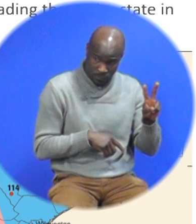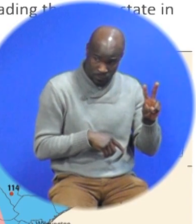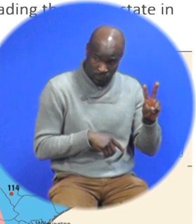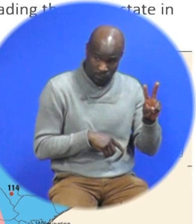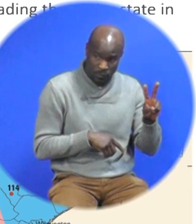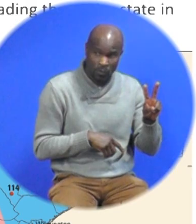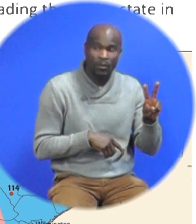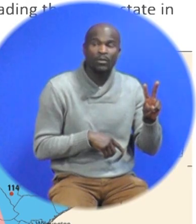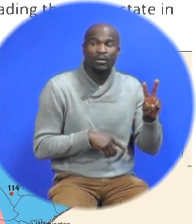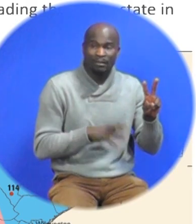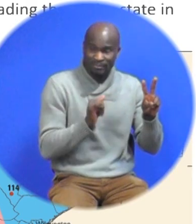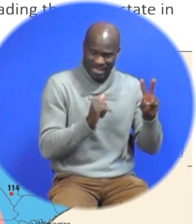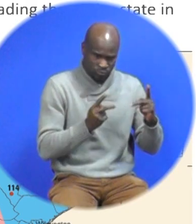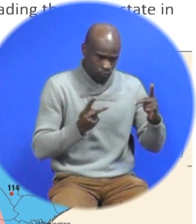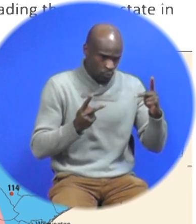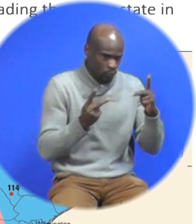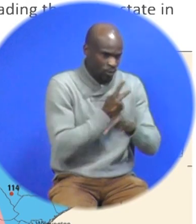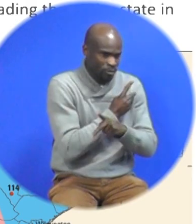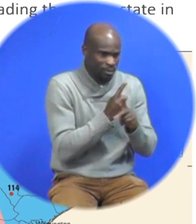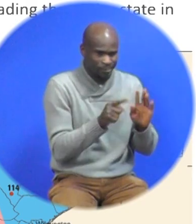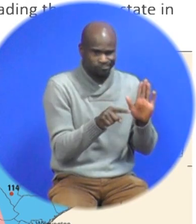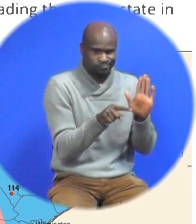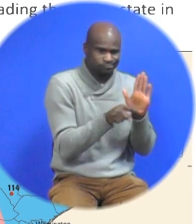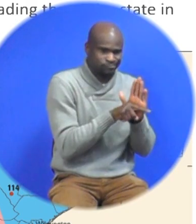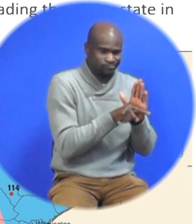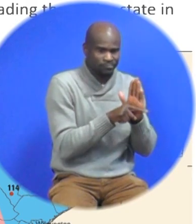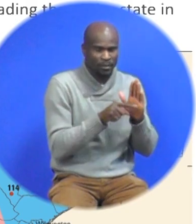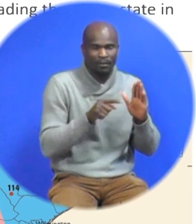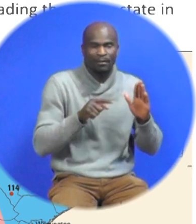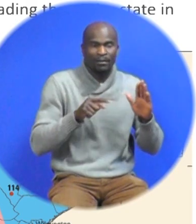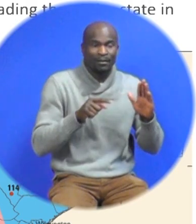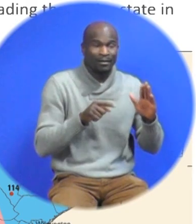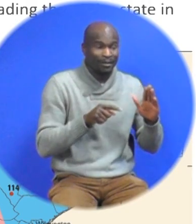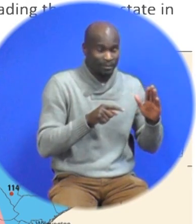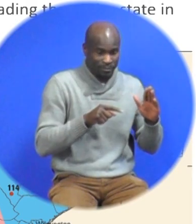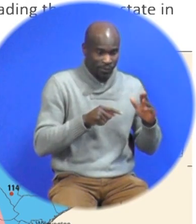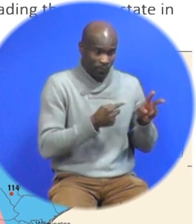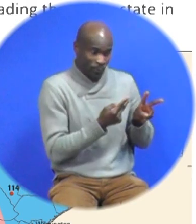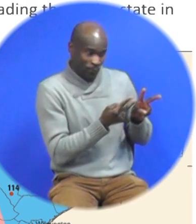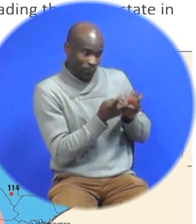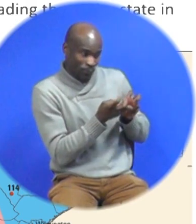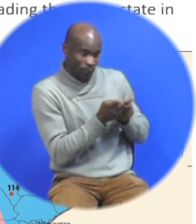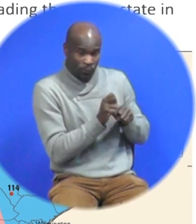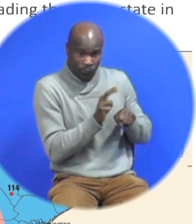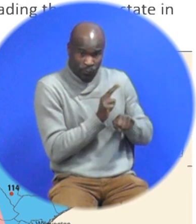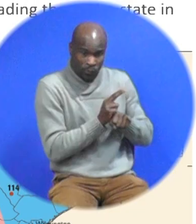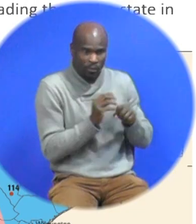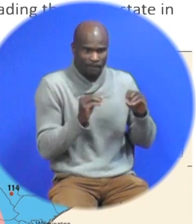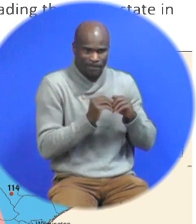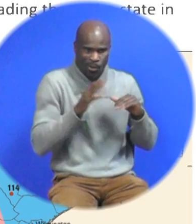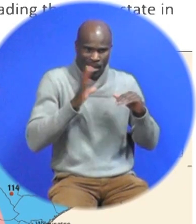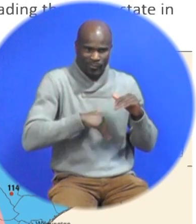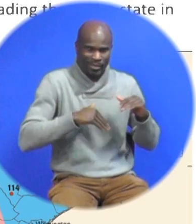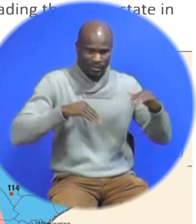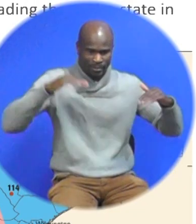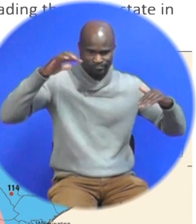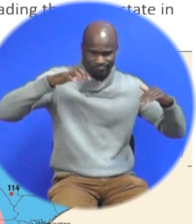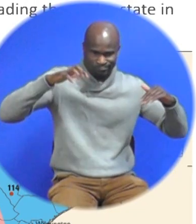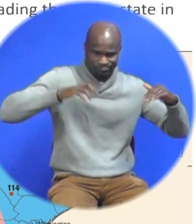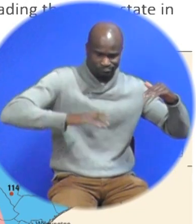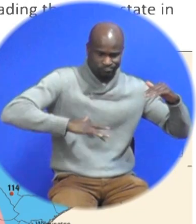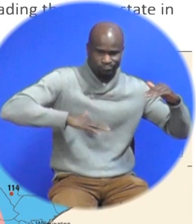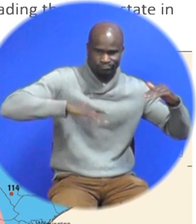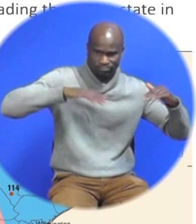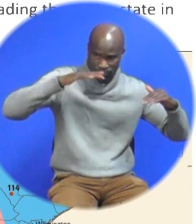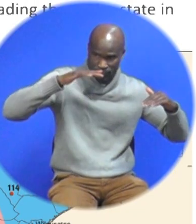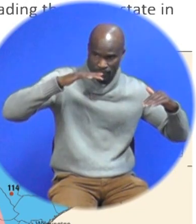precipitation deficits on record, and it was primarily concentrated in our part of the state. That map that show there, the pink, the way to read that,